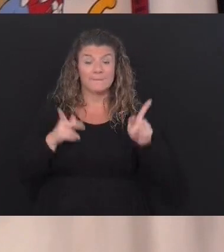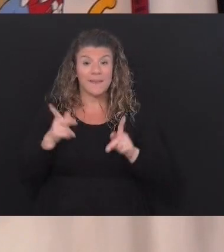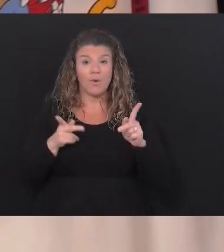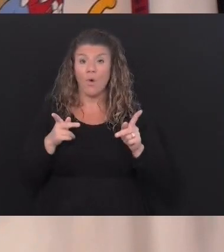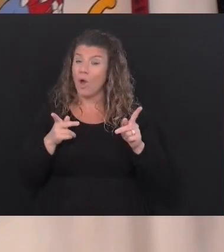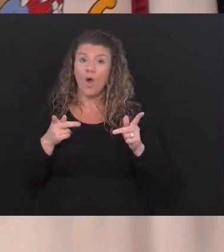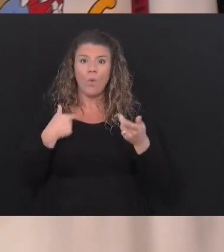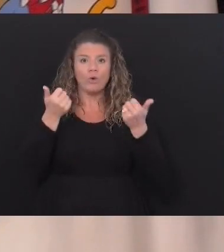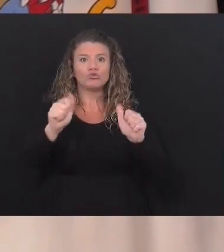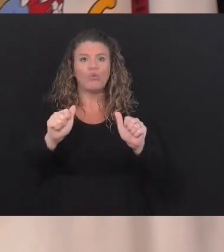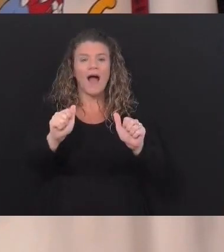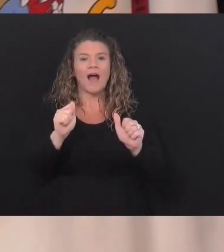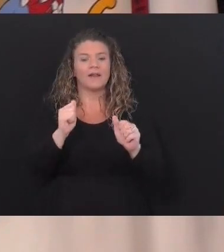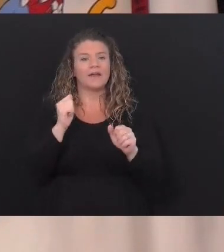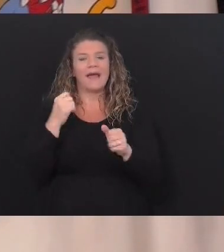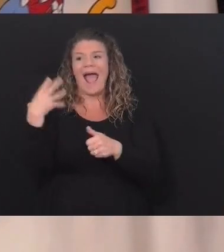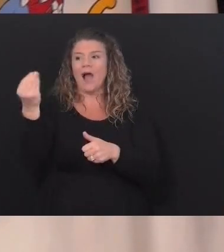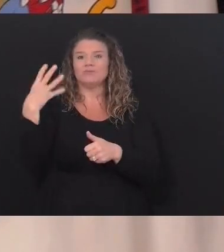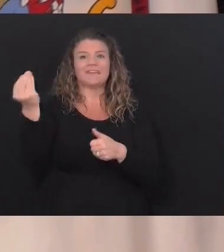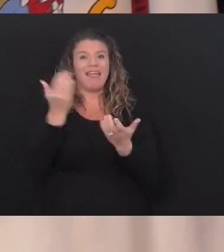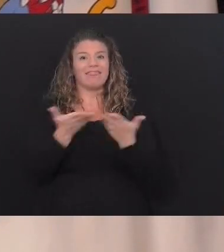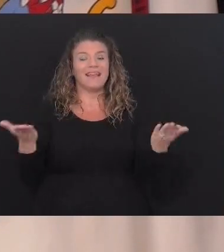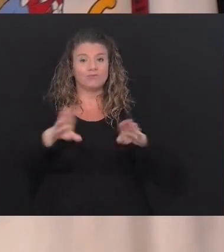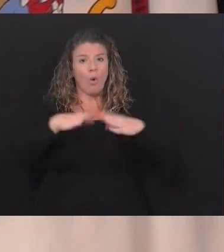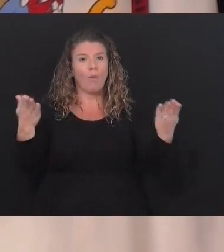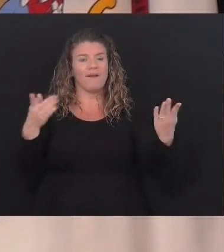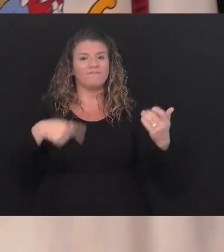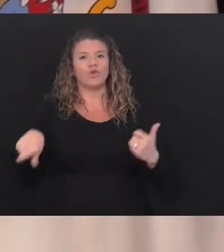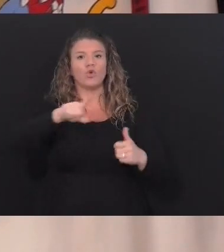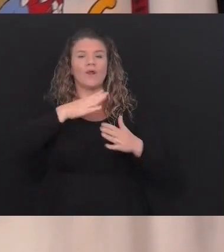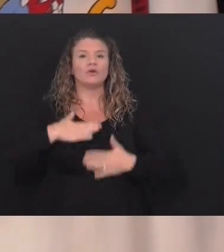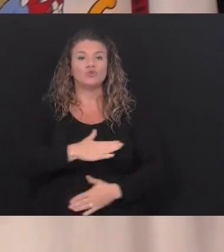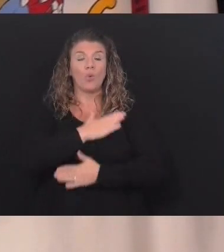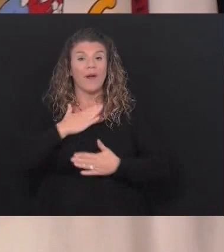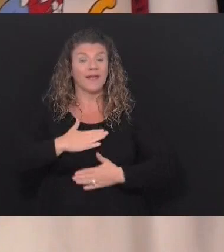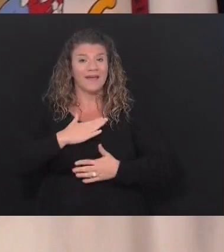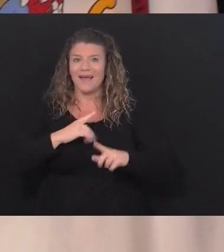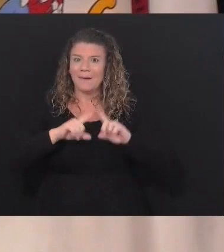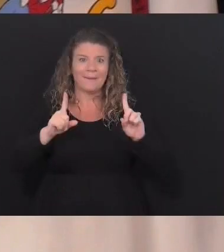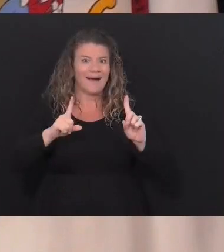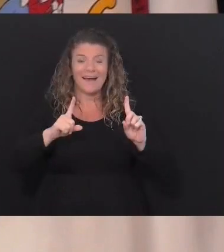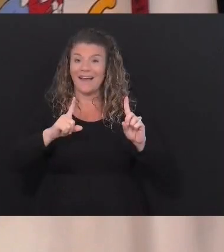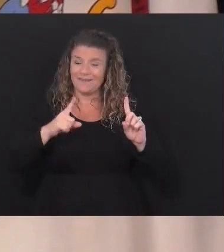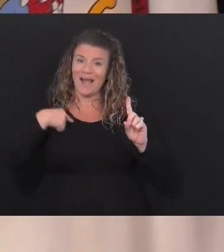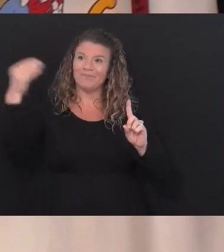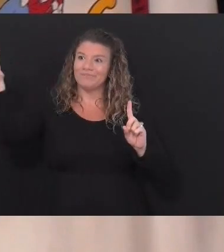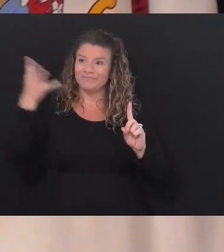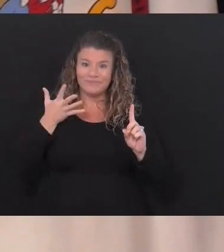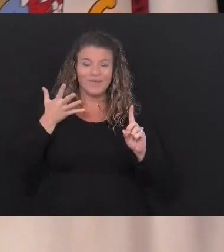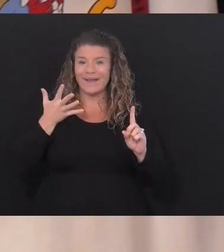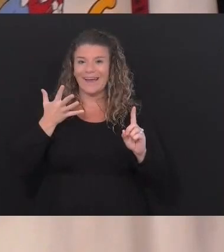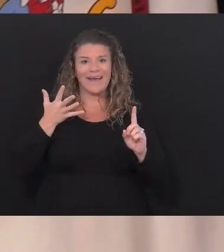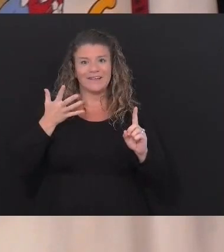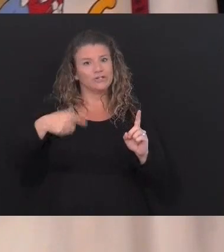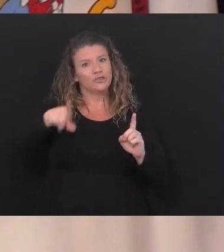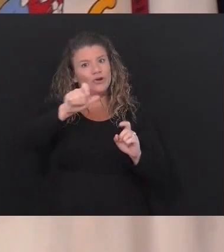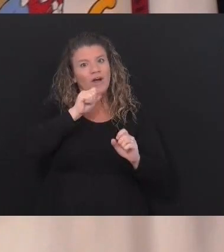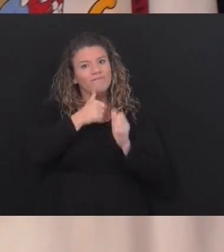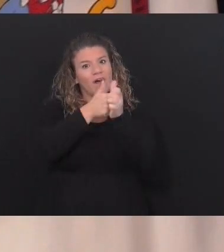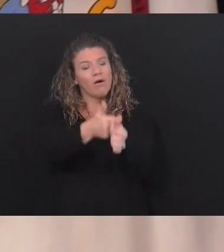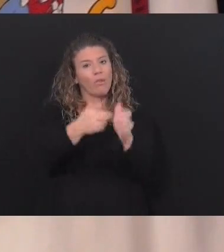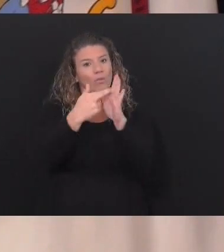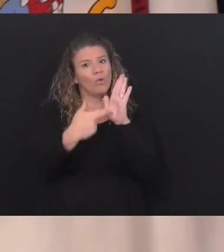trying to keep our outdoor spaces open, but people are telling us that, people are not complying with the